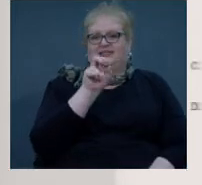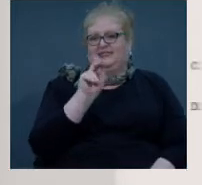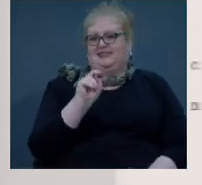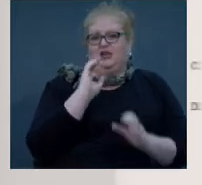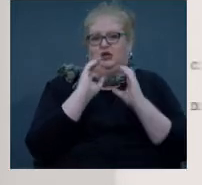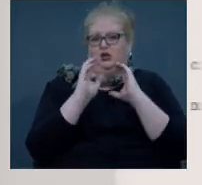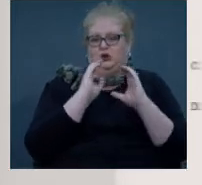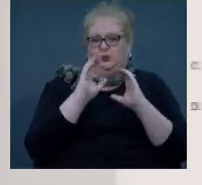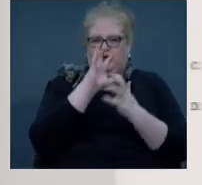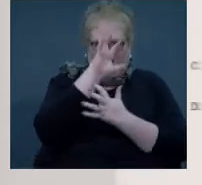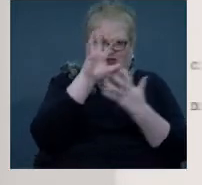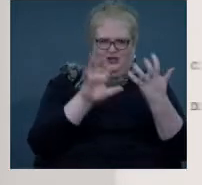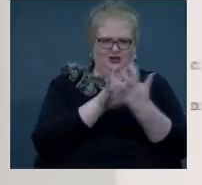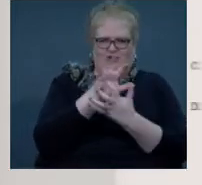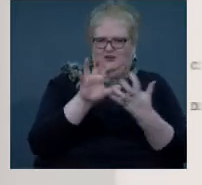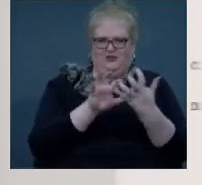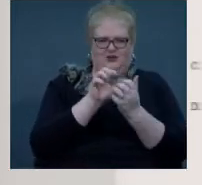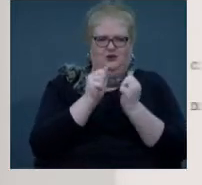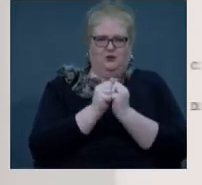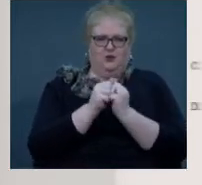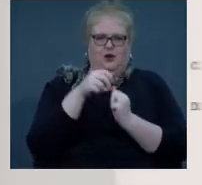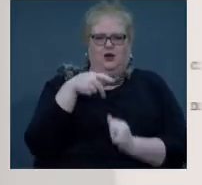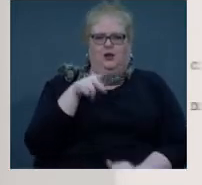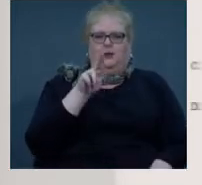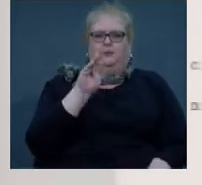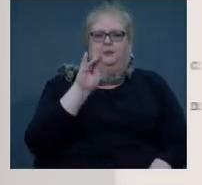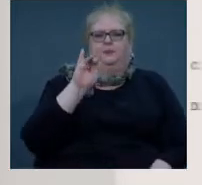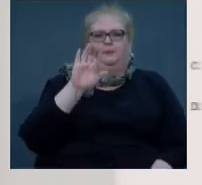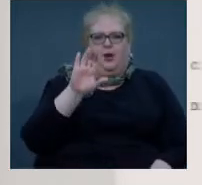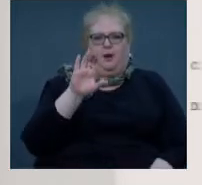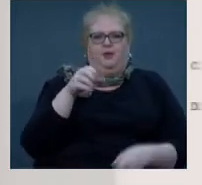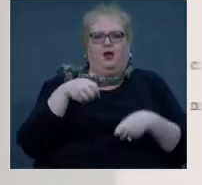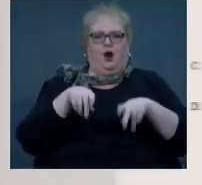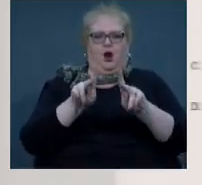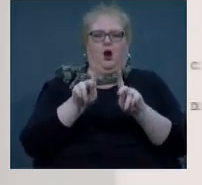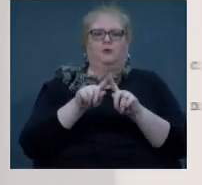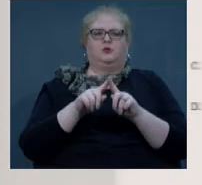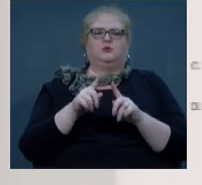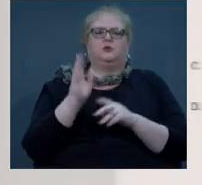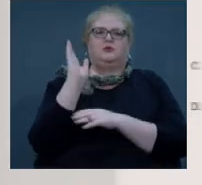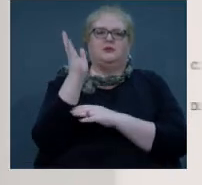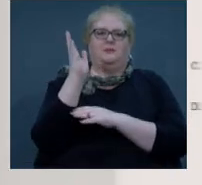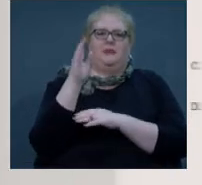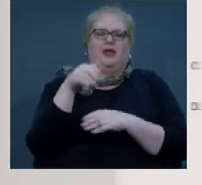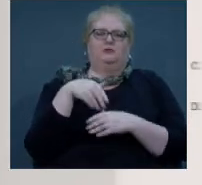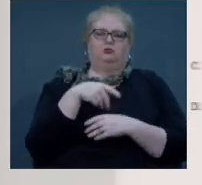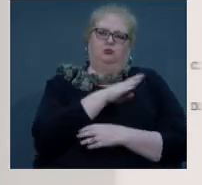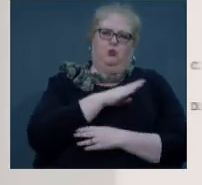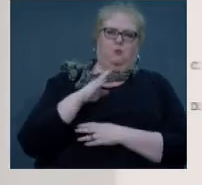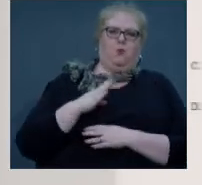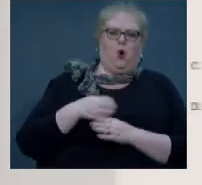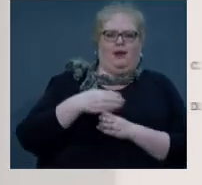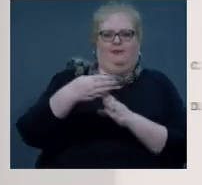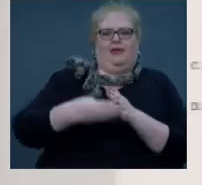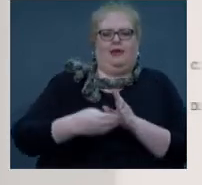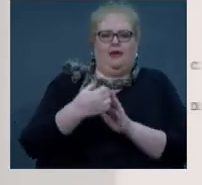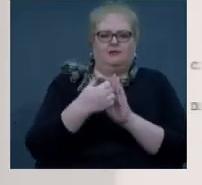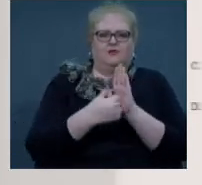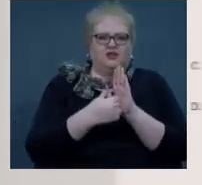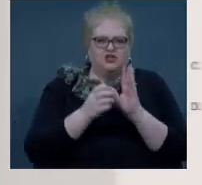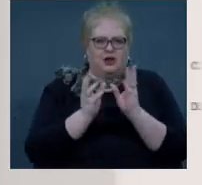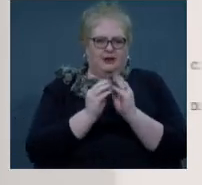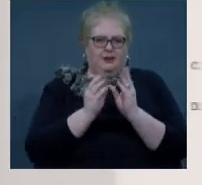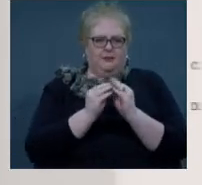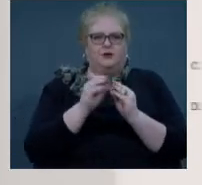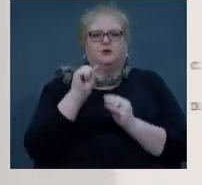is being confused with the public's opportunity to speak before the board at the end of the agenda meeting. So what we'll do is